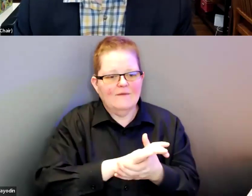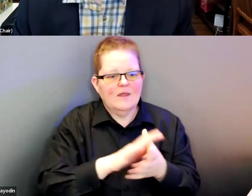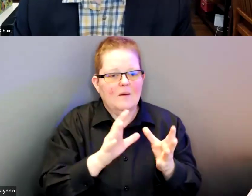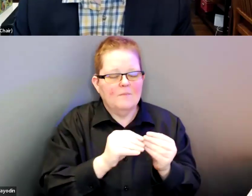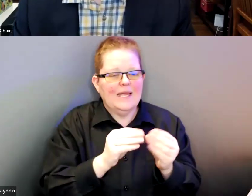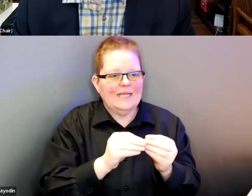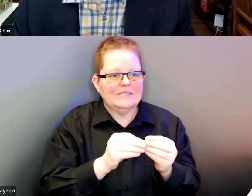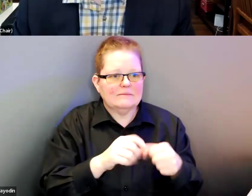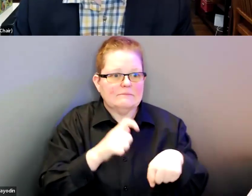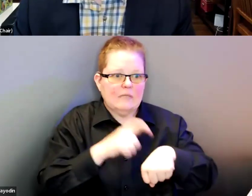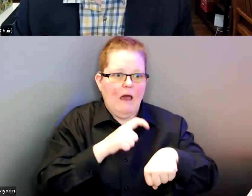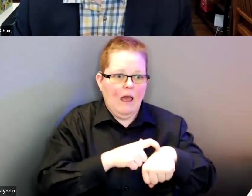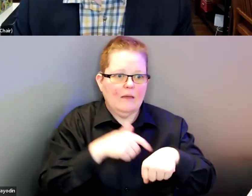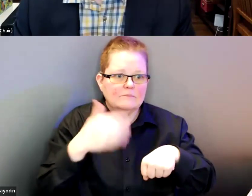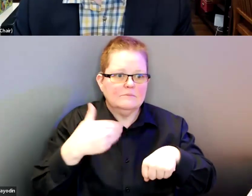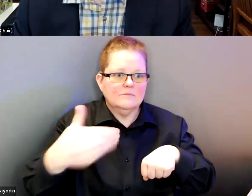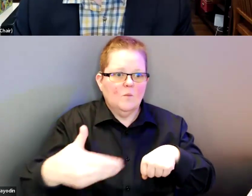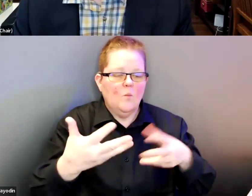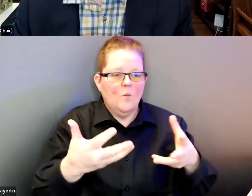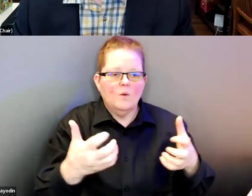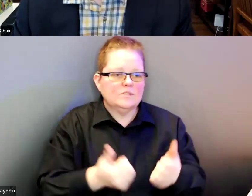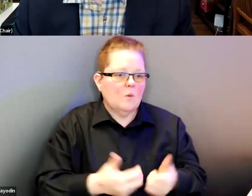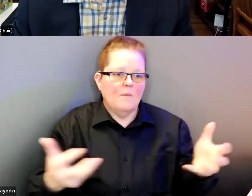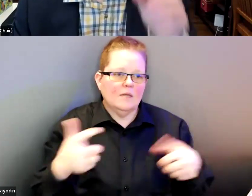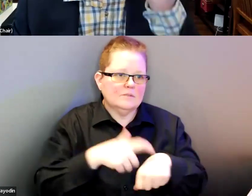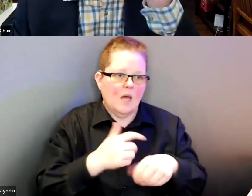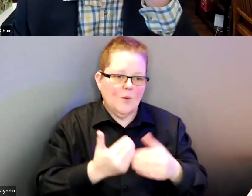we won't spend all day in some meetings. So if you have